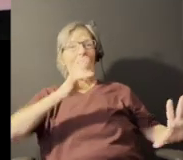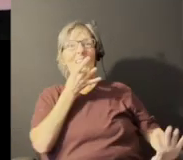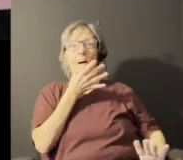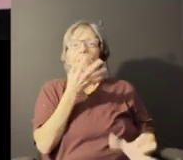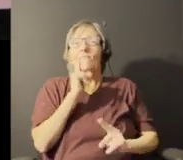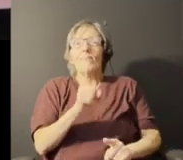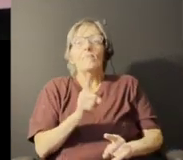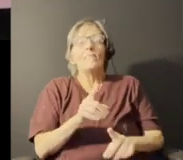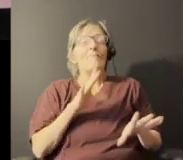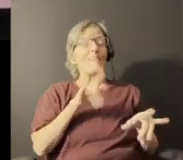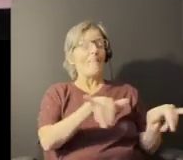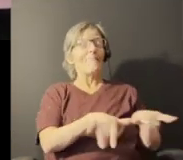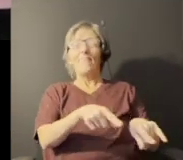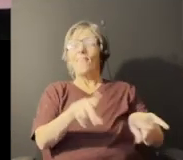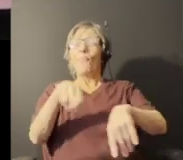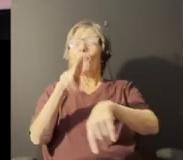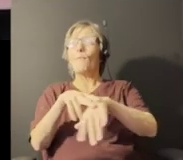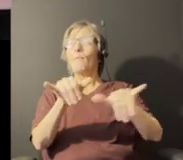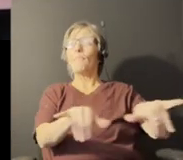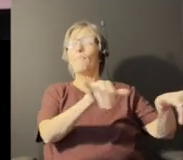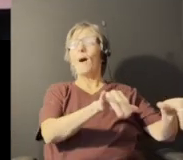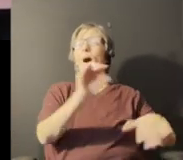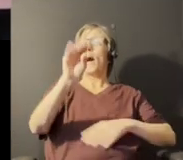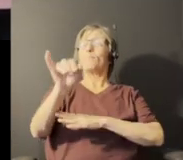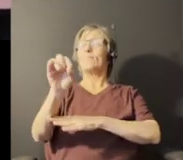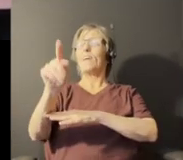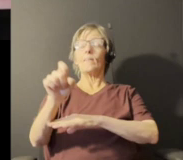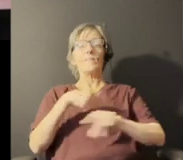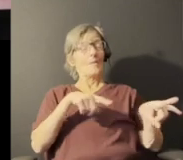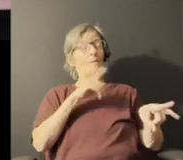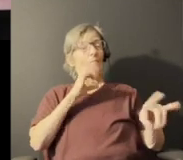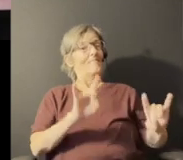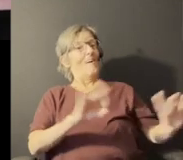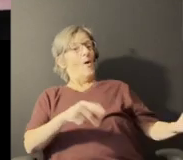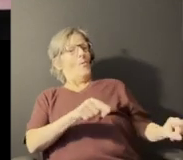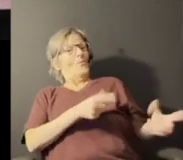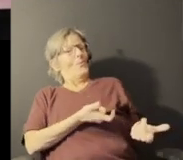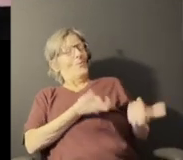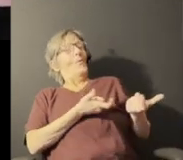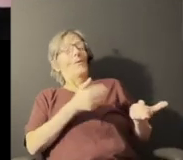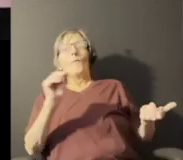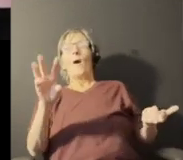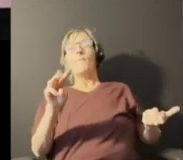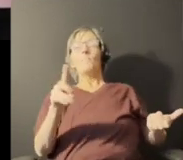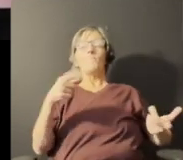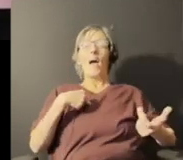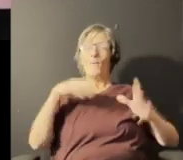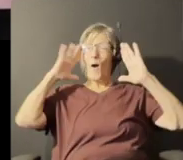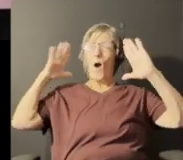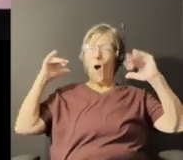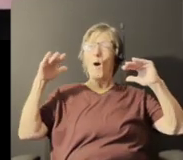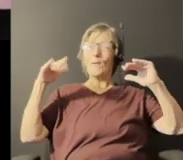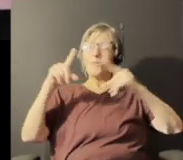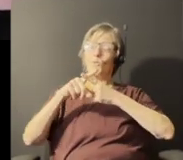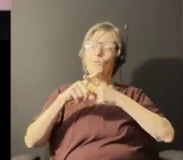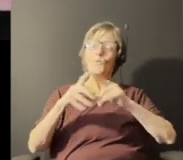of these fairly mundane objects that we don't really think of as being stunning. Yeah. So what I was